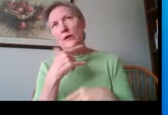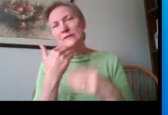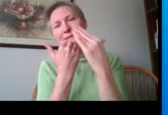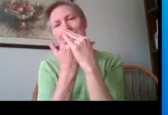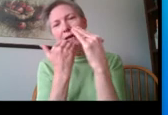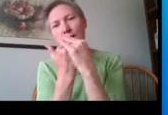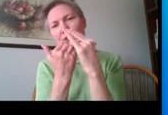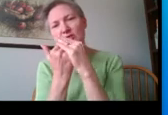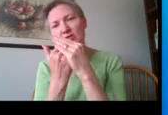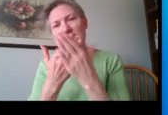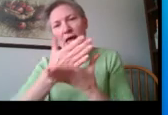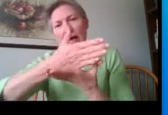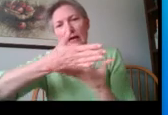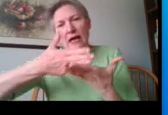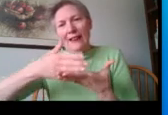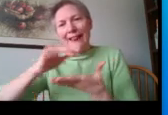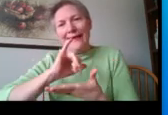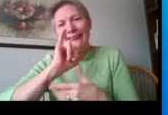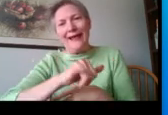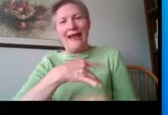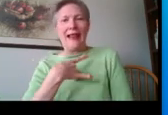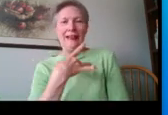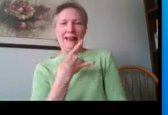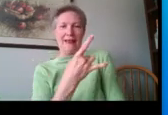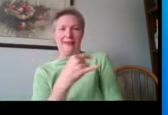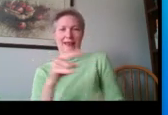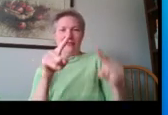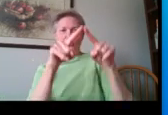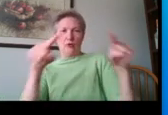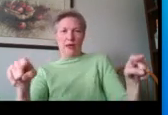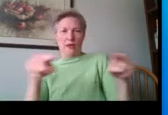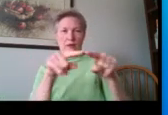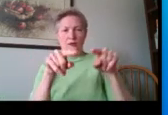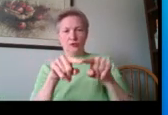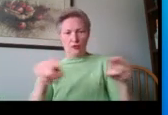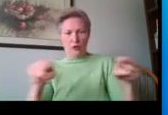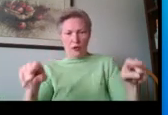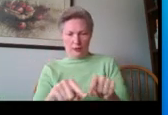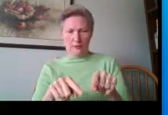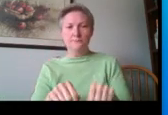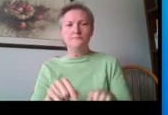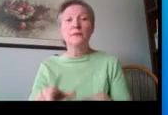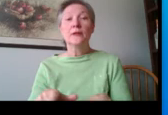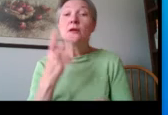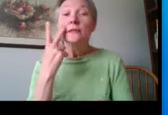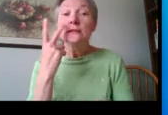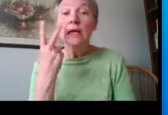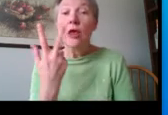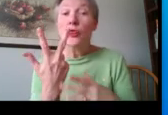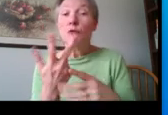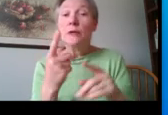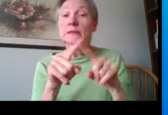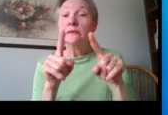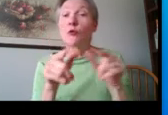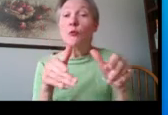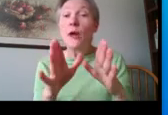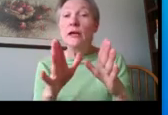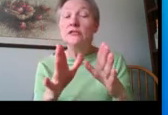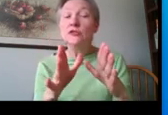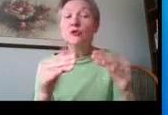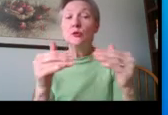liked it. So this would be 1/2 of my piece and 1/2. So as you can see, there's 3 different ways to get